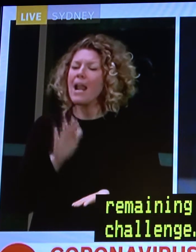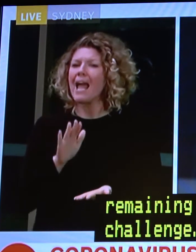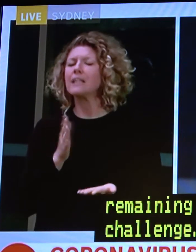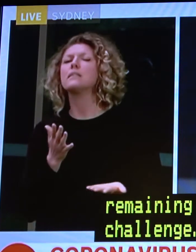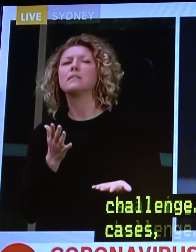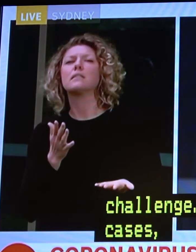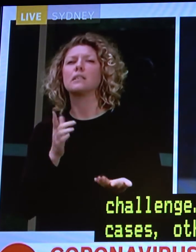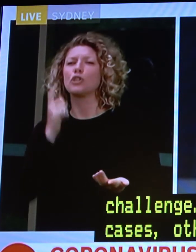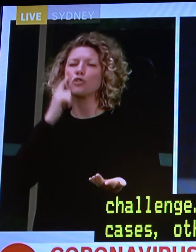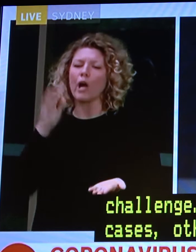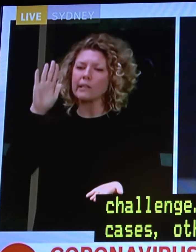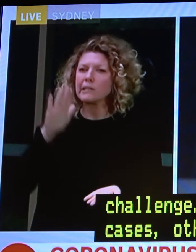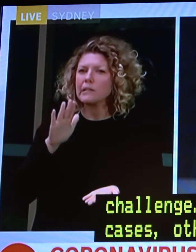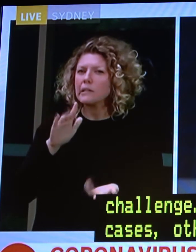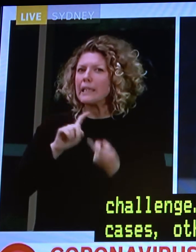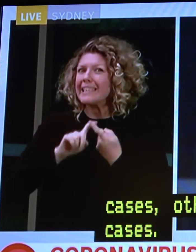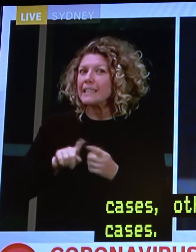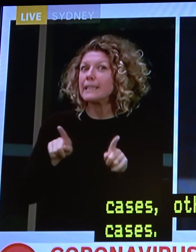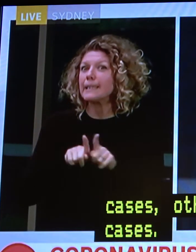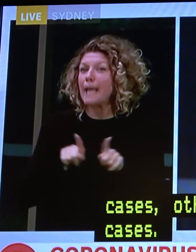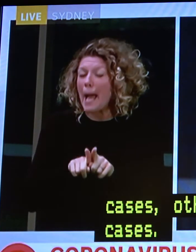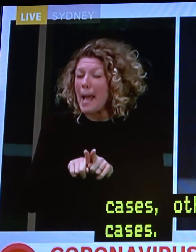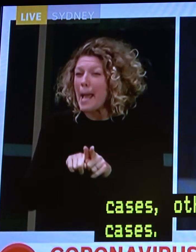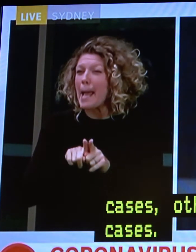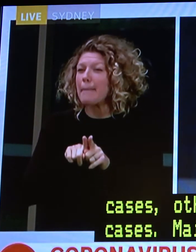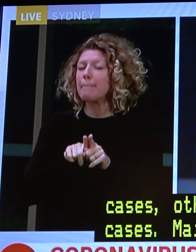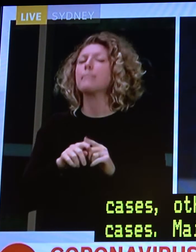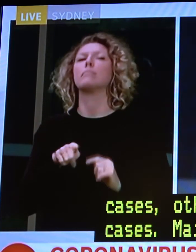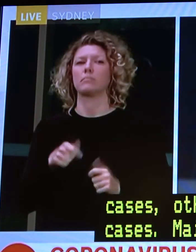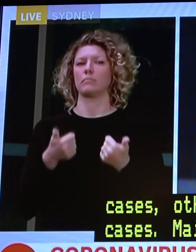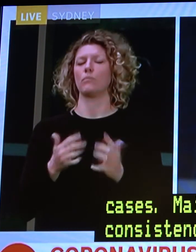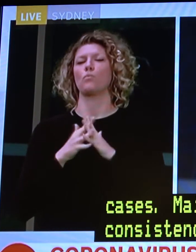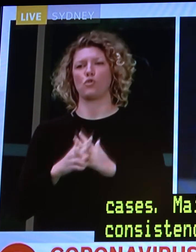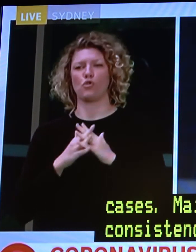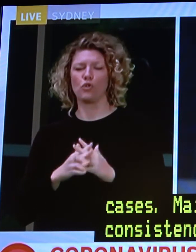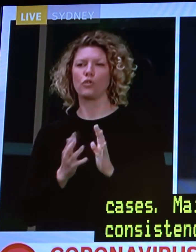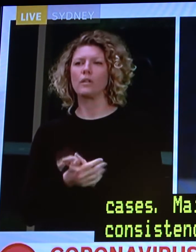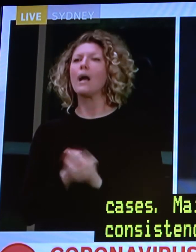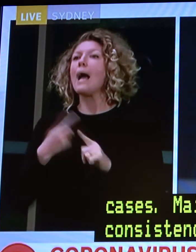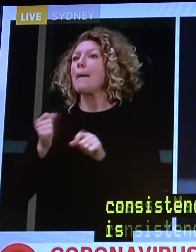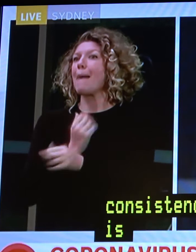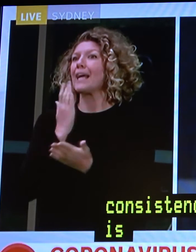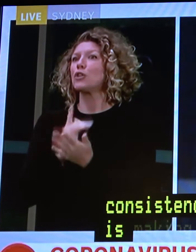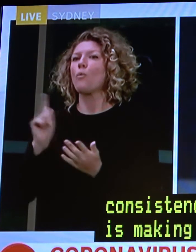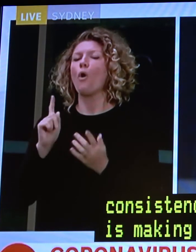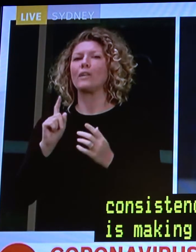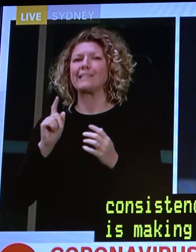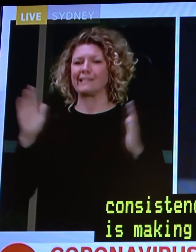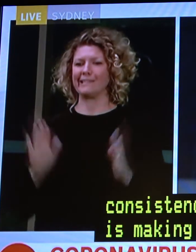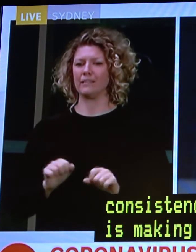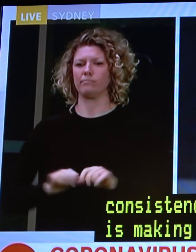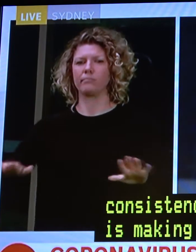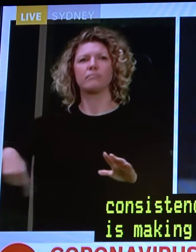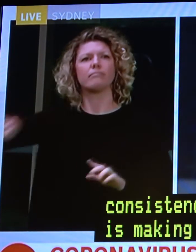that low consistency is really, really important, as is making sure we reduce that community-to-community transmission, because that